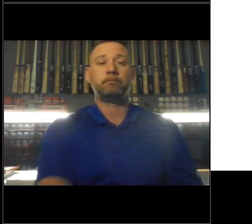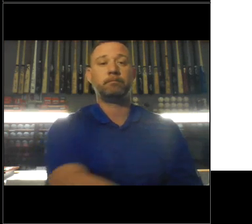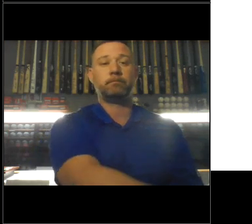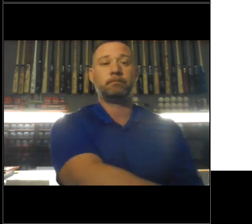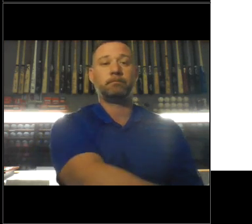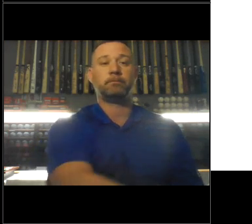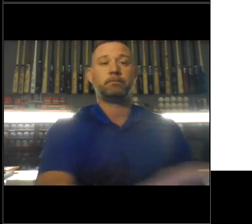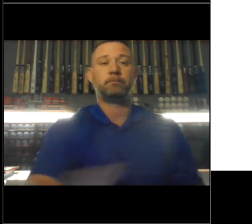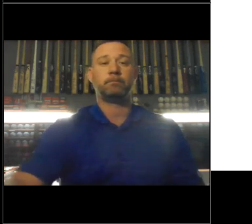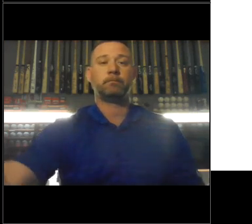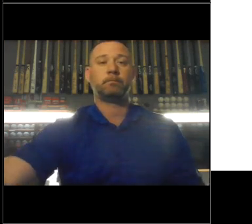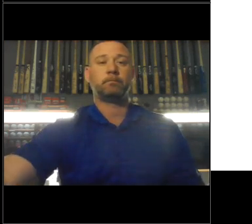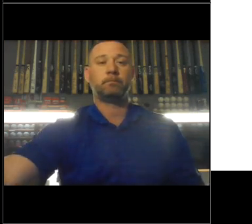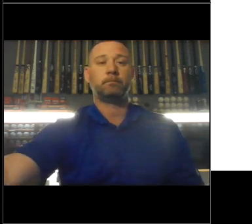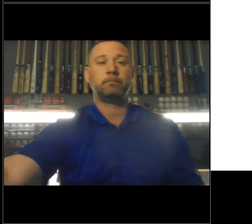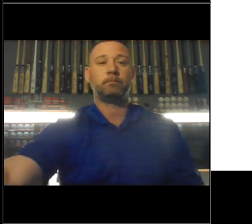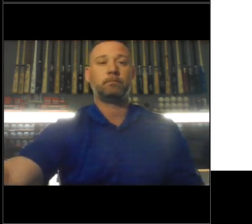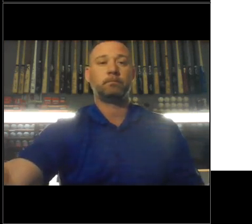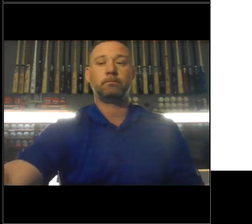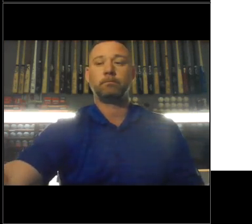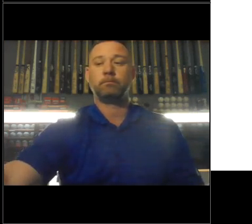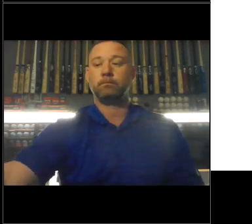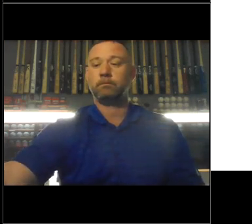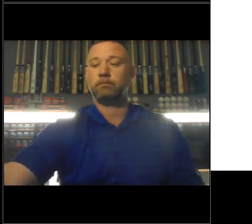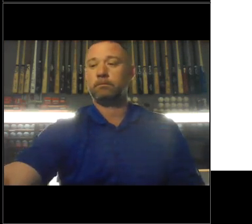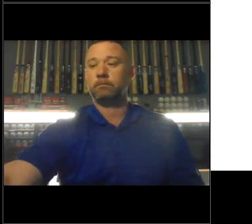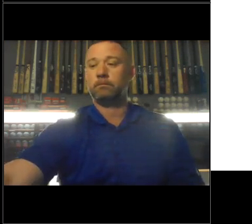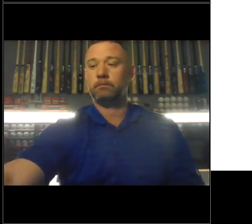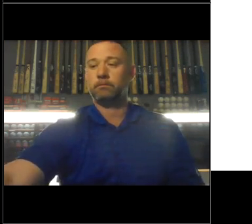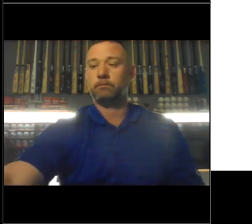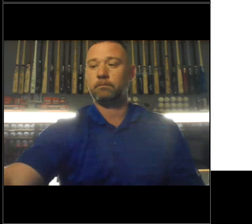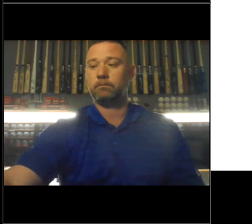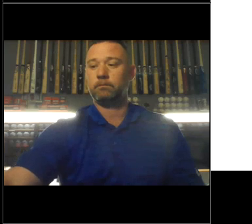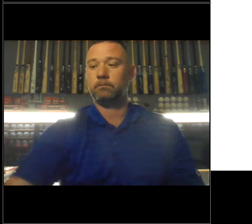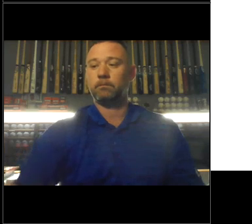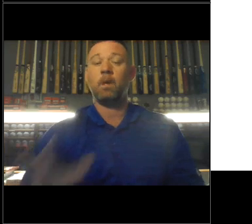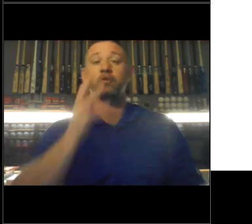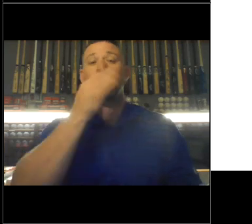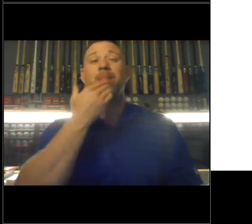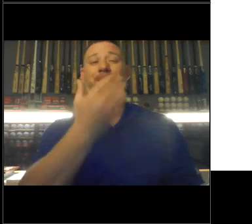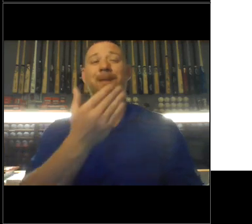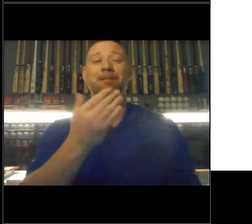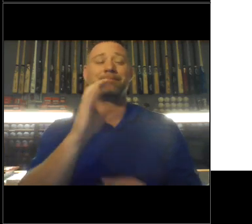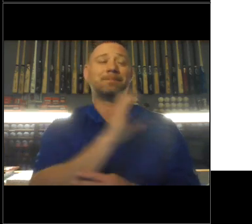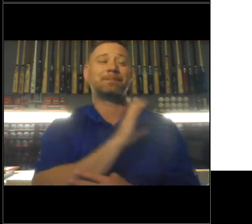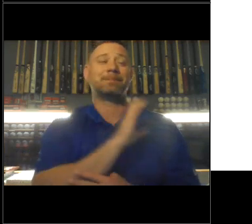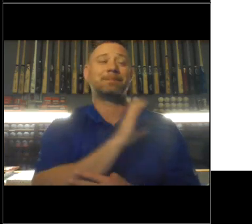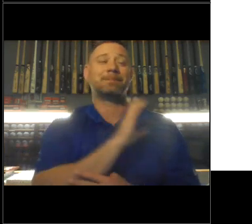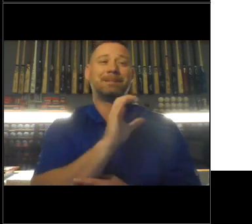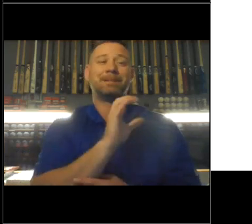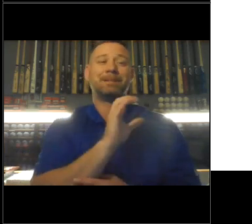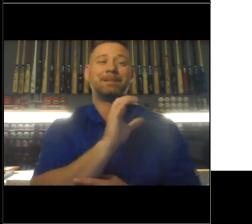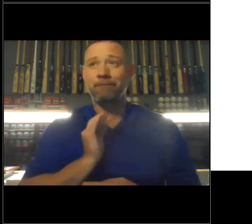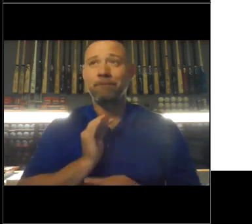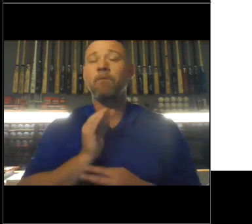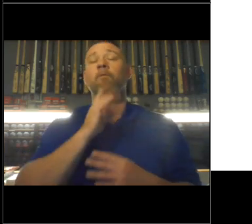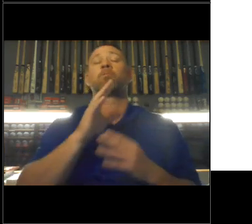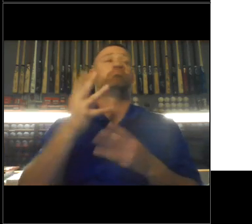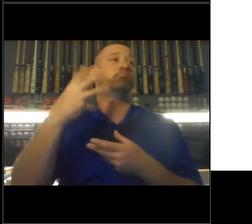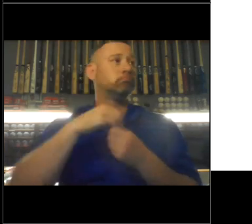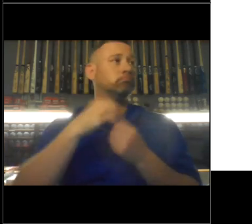All right, I just did want to thank the CTC staff for their continuing coordination and collaboration. I also